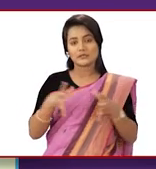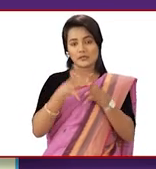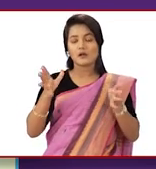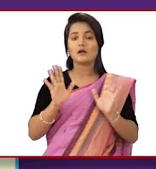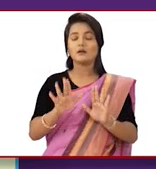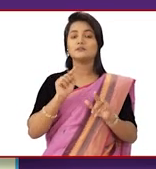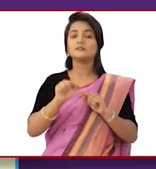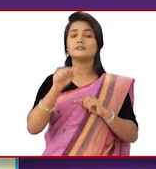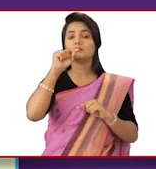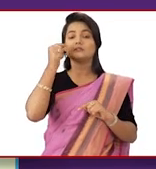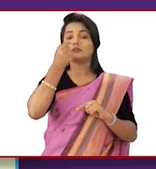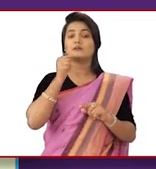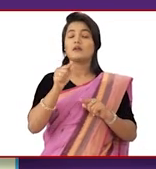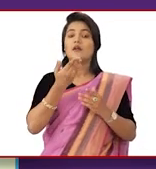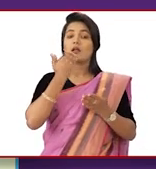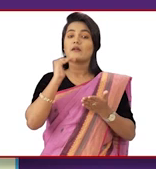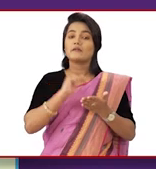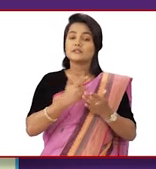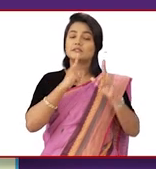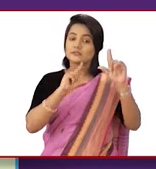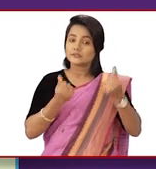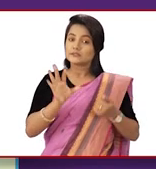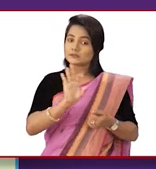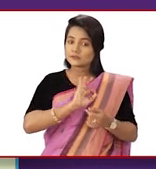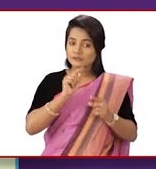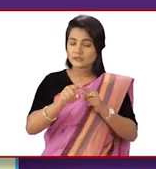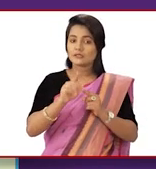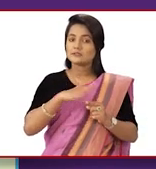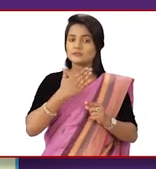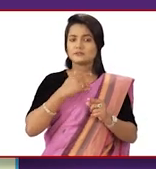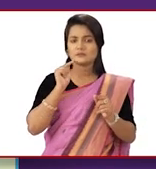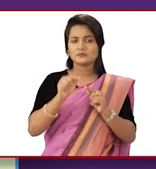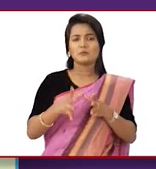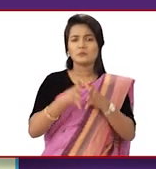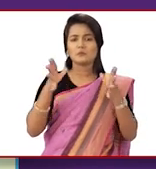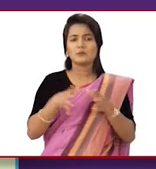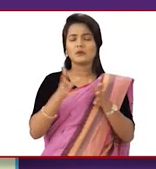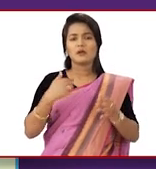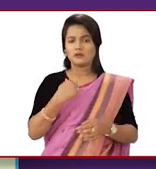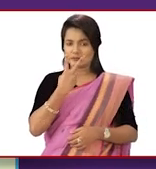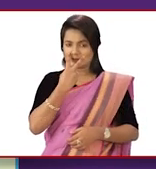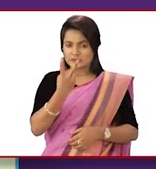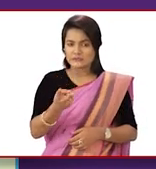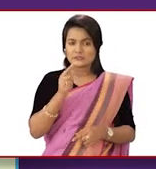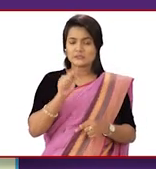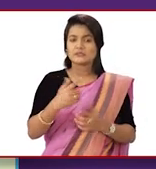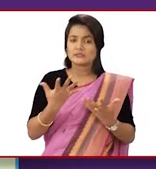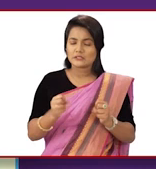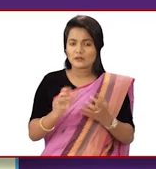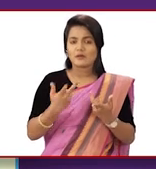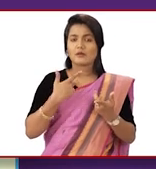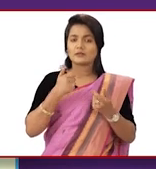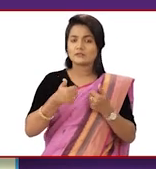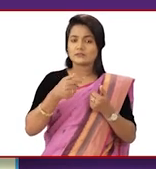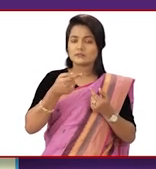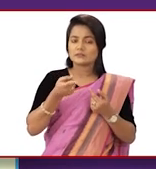how gender inequality is institutionalized. So I think it's really important that we look at it through that lens and not just